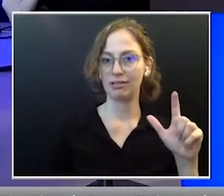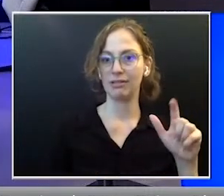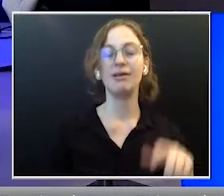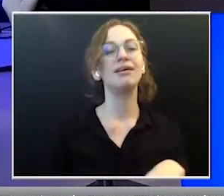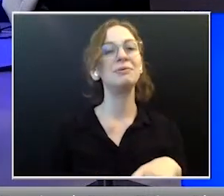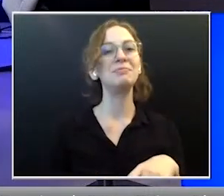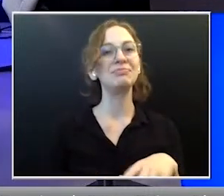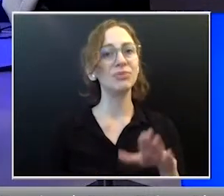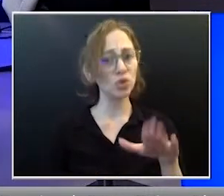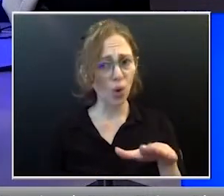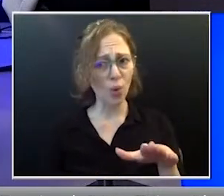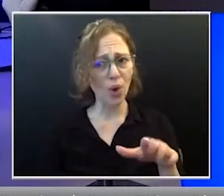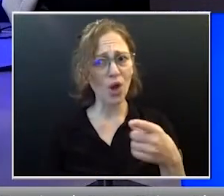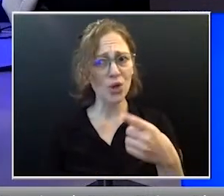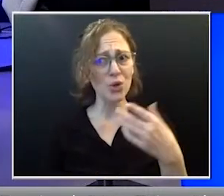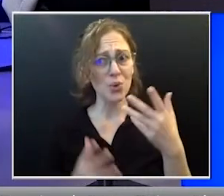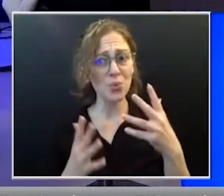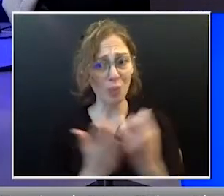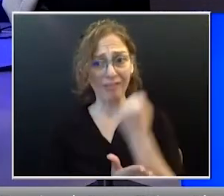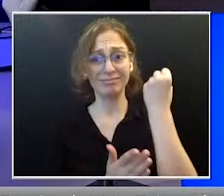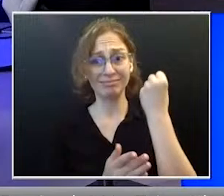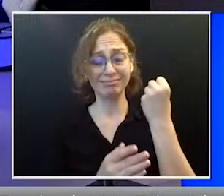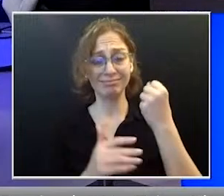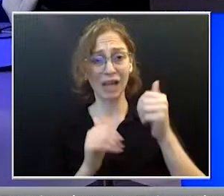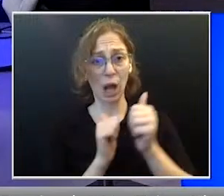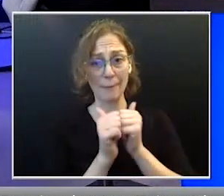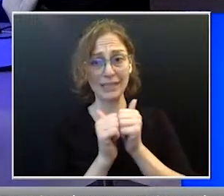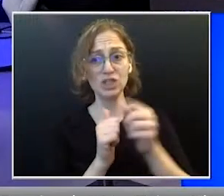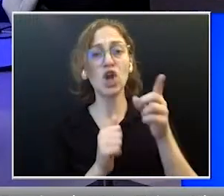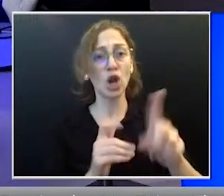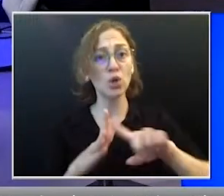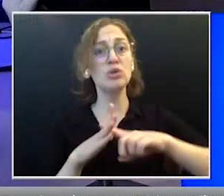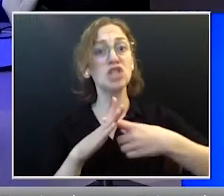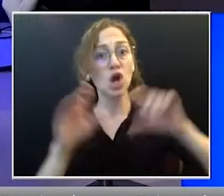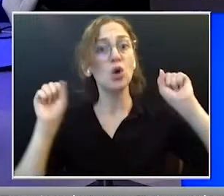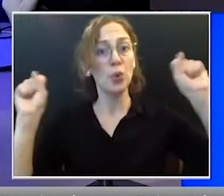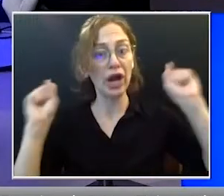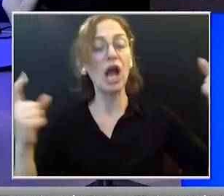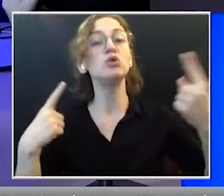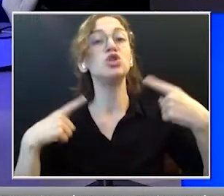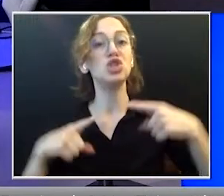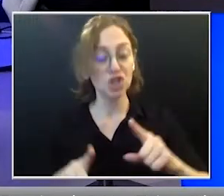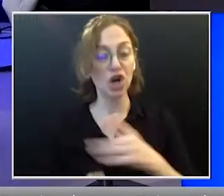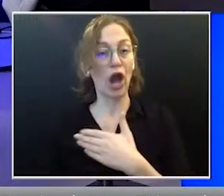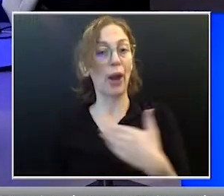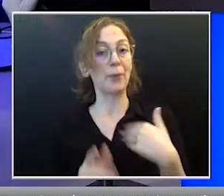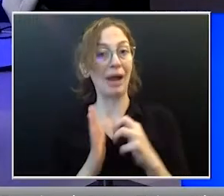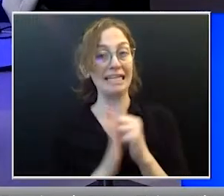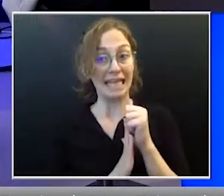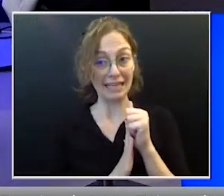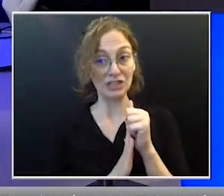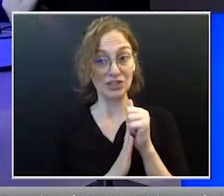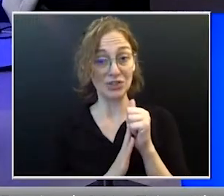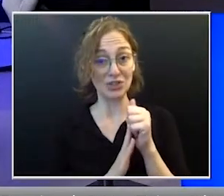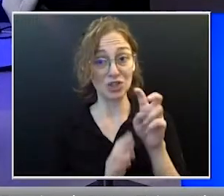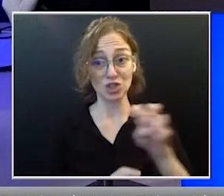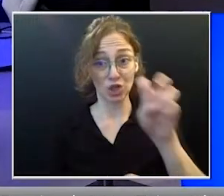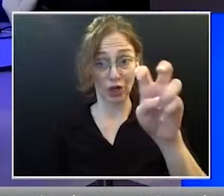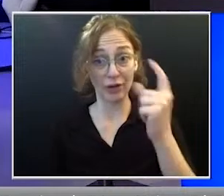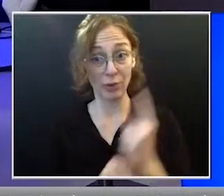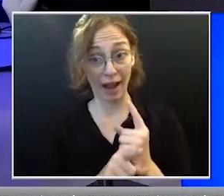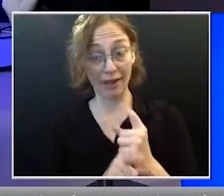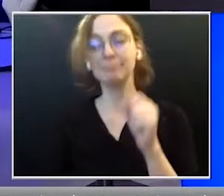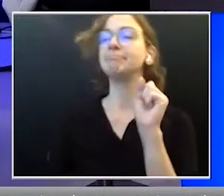clear, you started working out during your breast cancer battle. I sure did. When most people are feeling the most